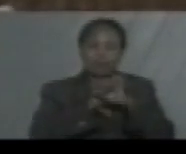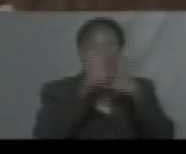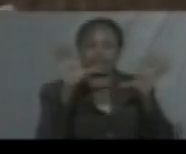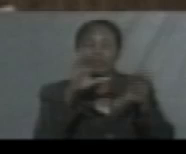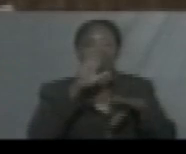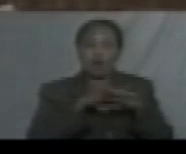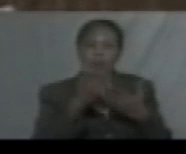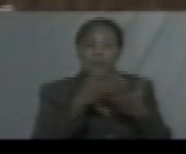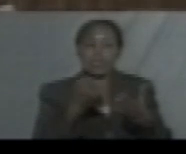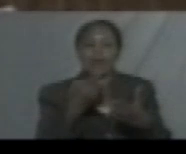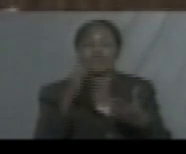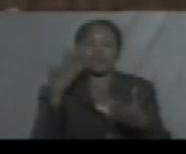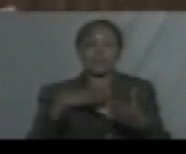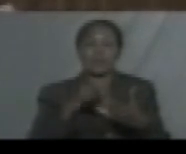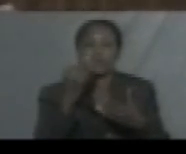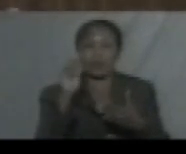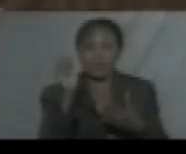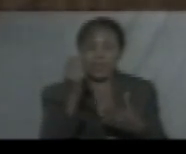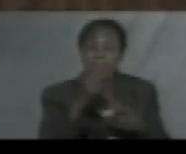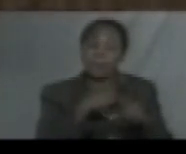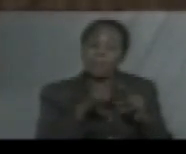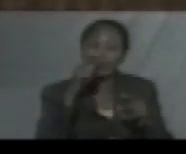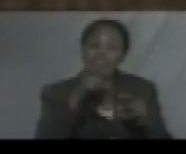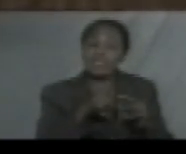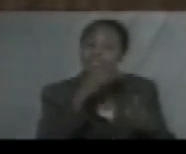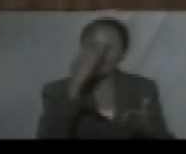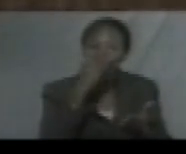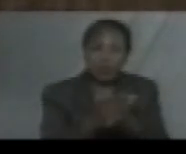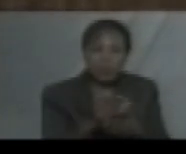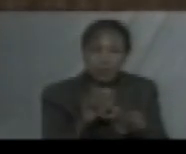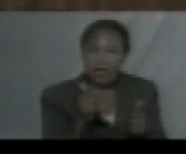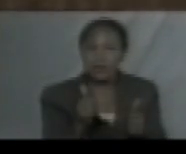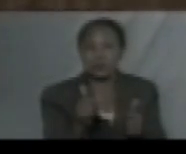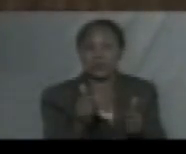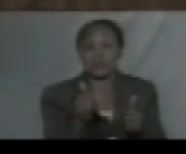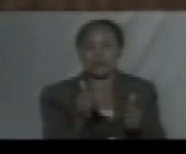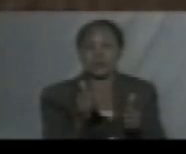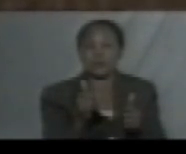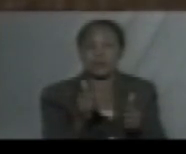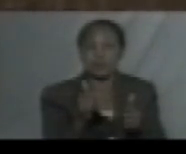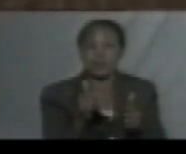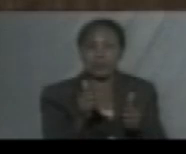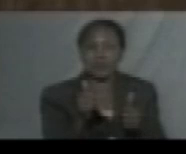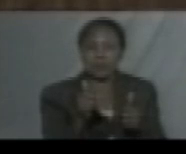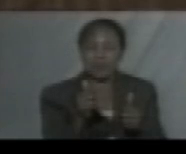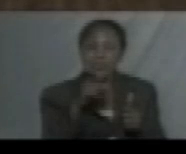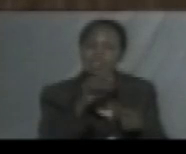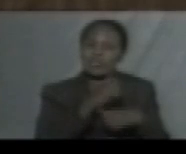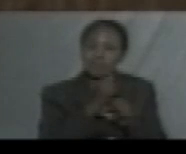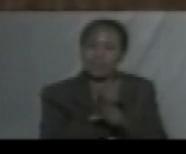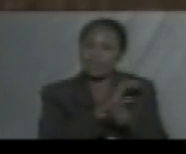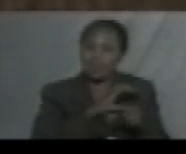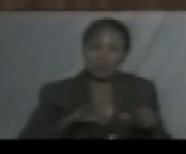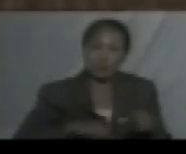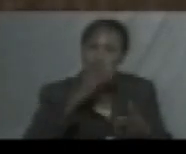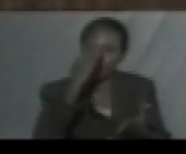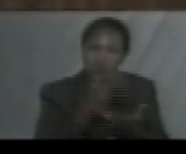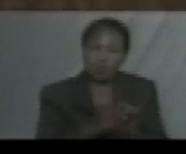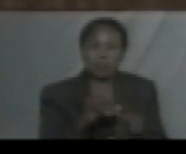behalf of the public of Kenya. But, my Lord, that did not stop the mandarins at